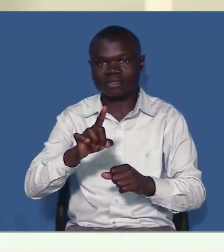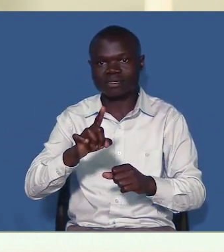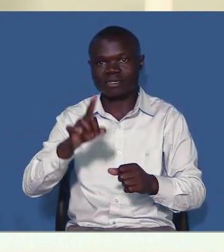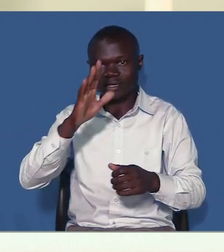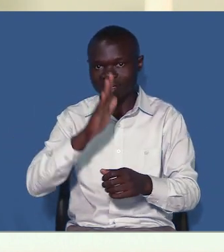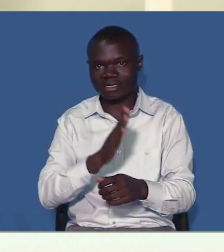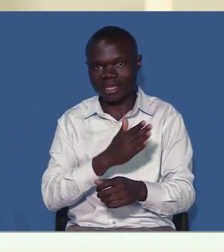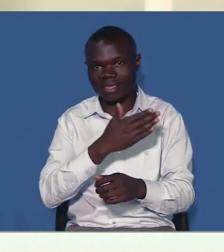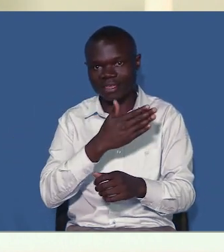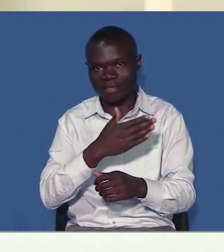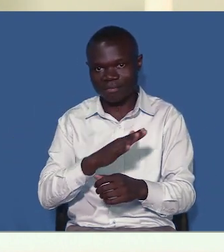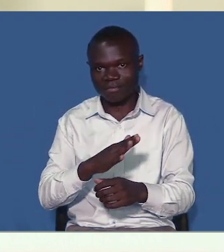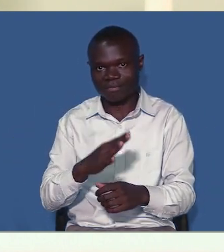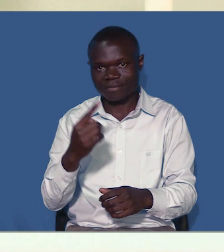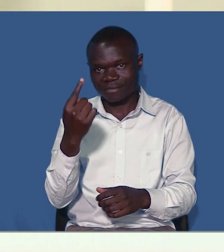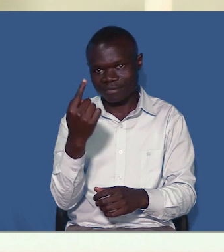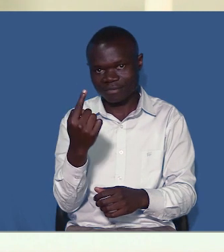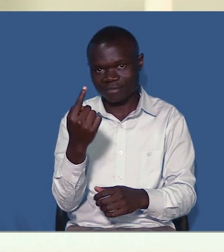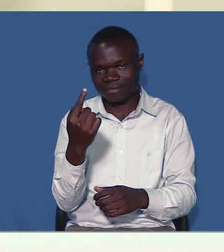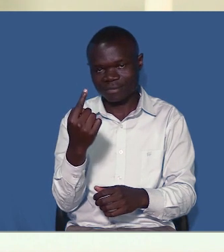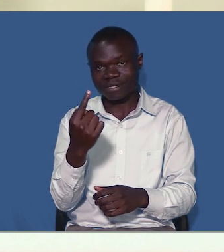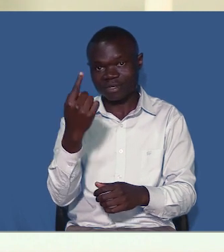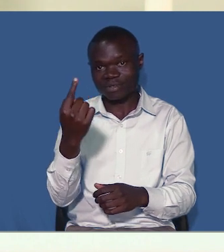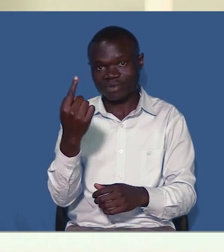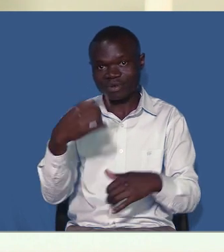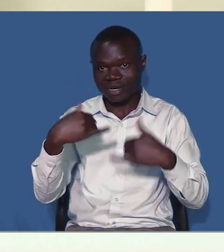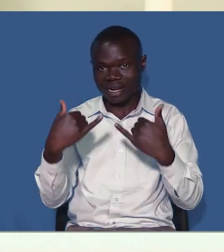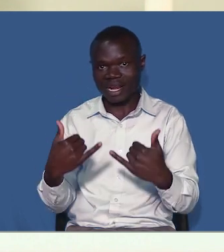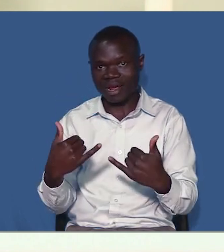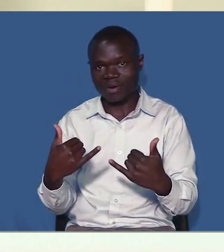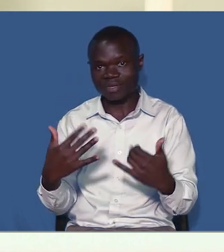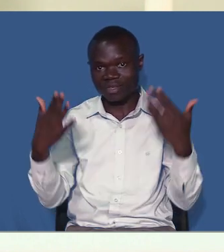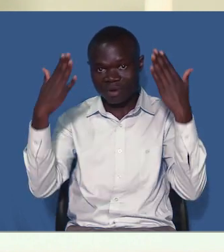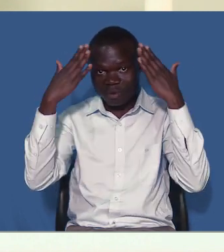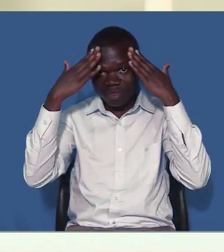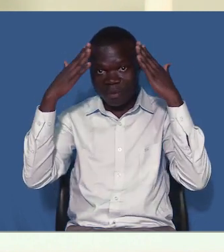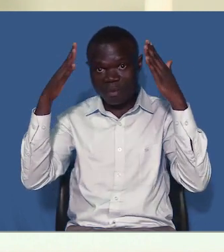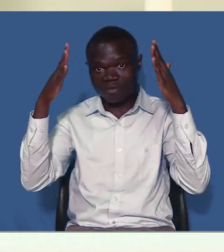to date, it is one of the most famous hymns loved and sung on occasions